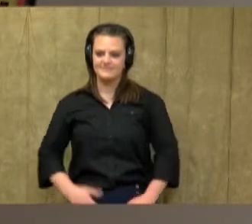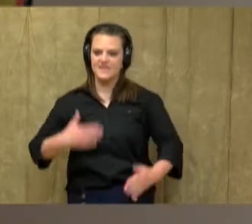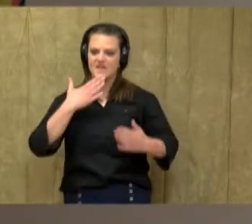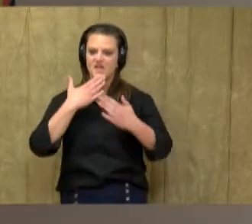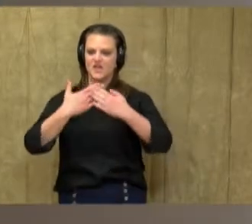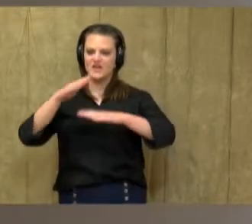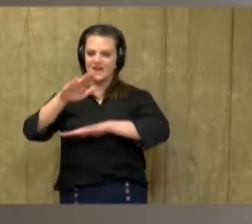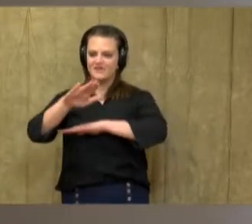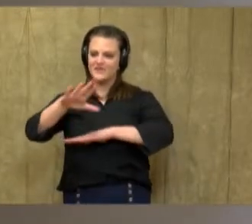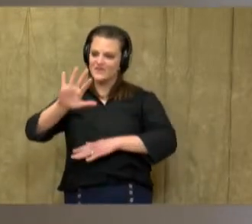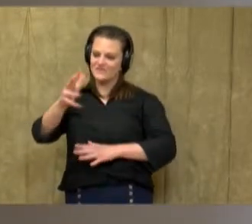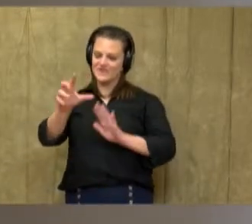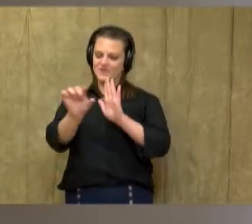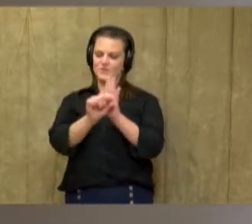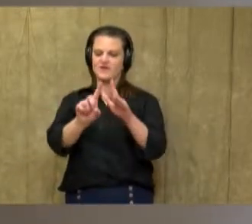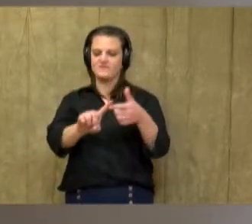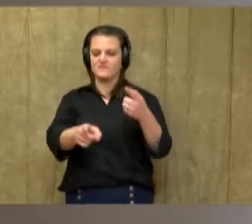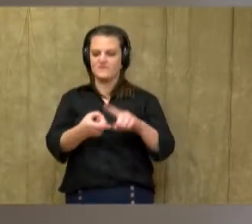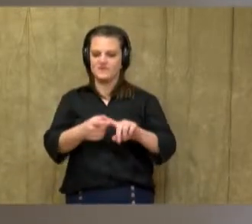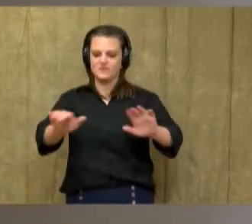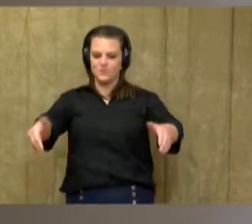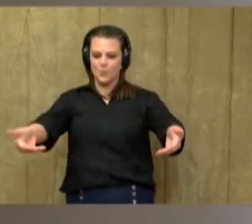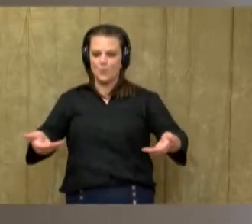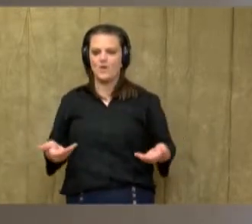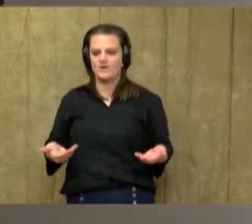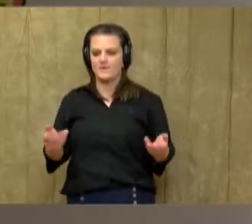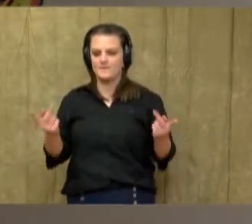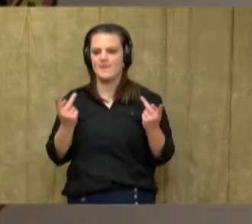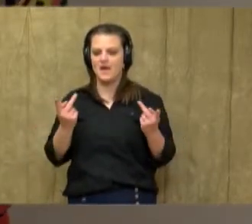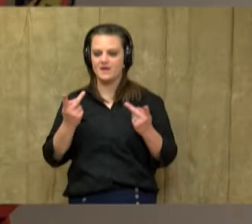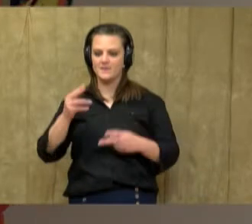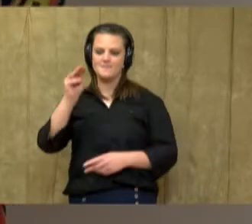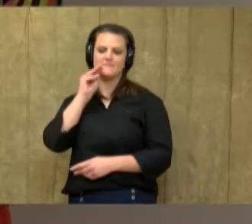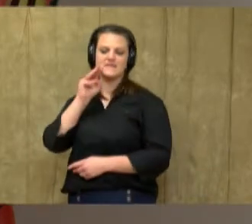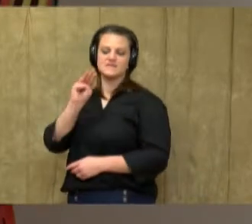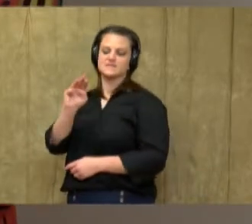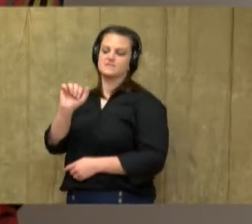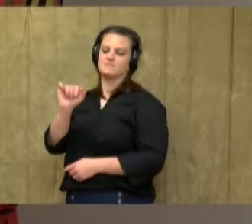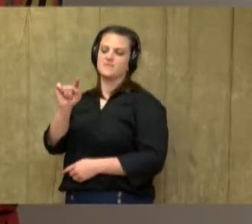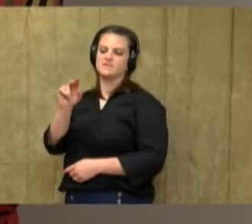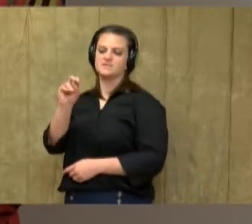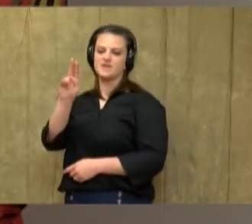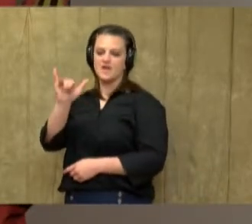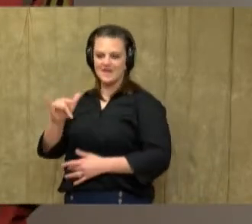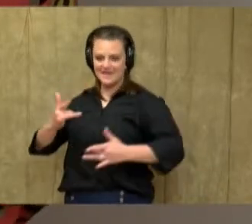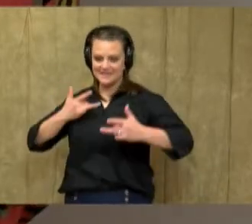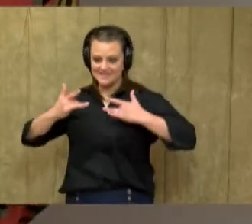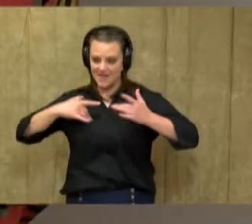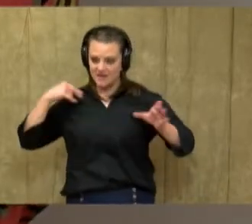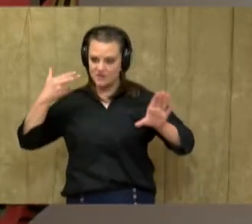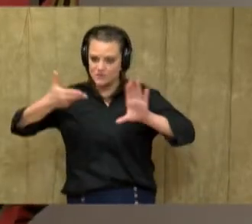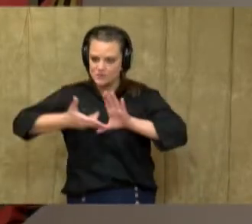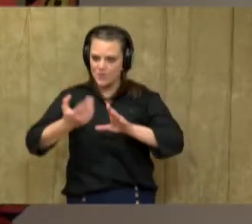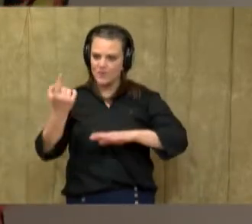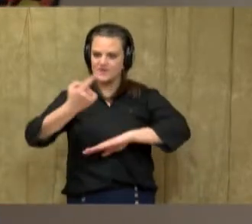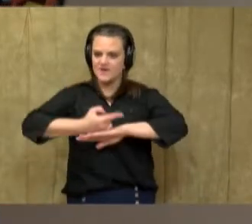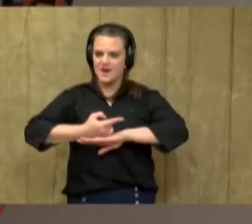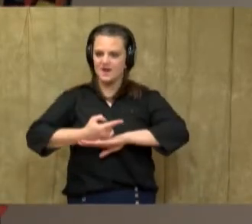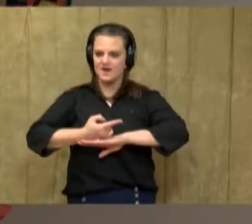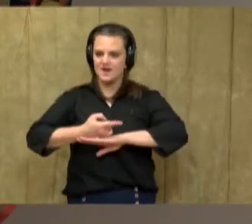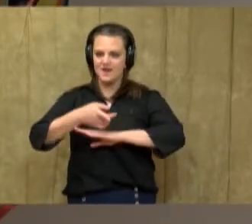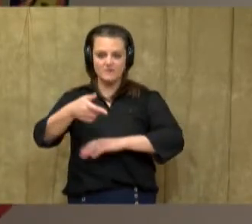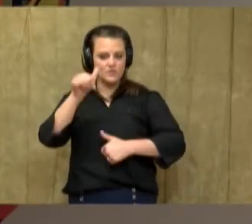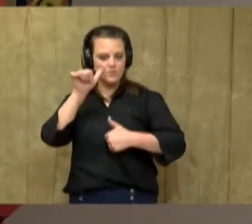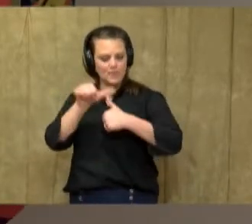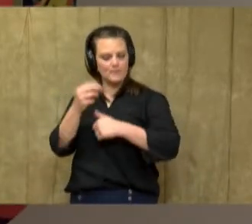Good afternoon, fifth grade friends, and welcome back. I am Mrs. Matani, and I'm so excited that you joined us today. If you can